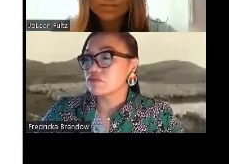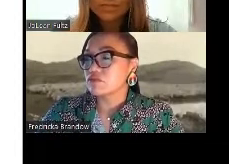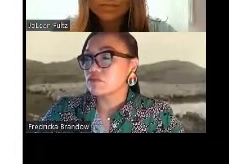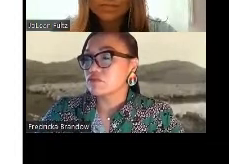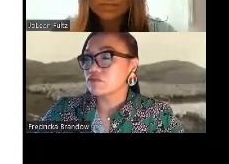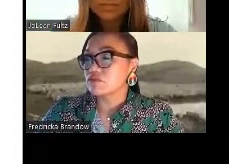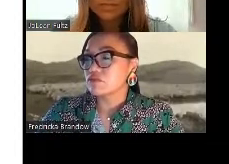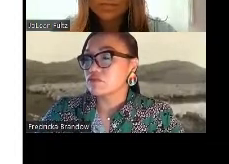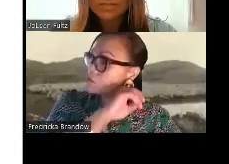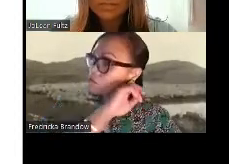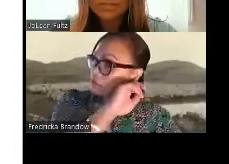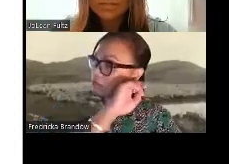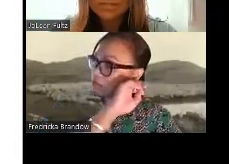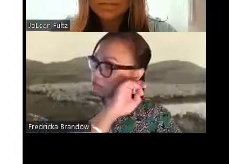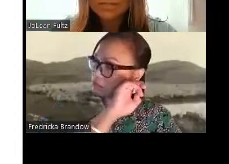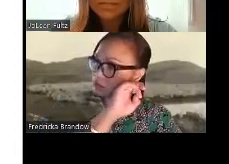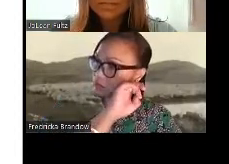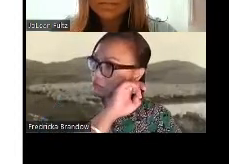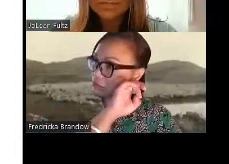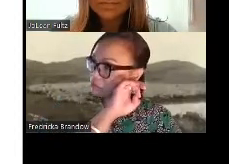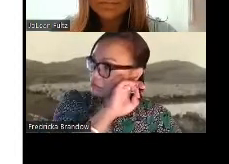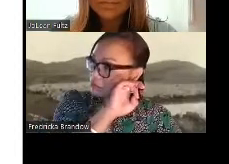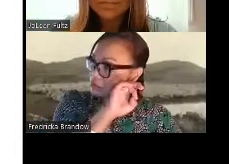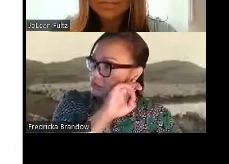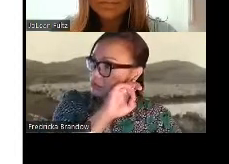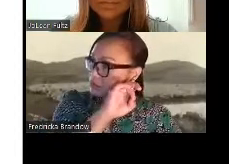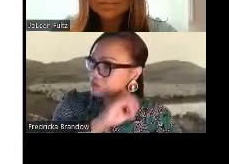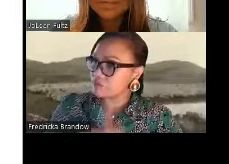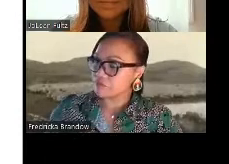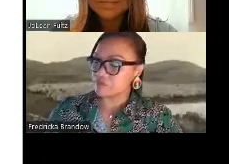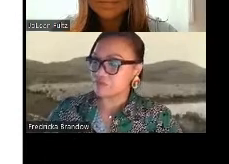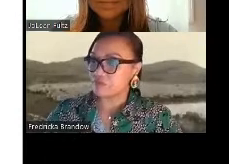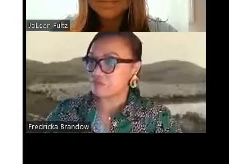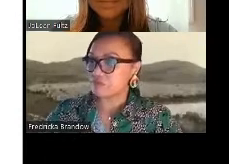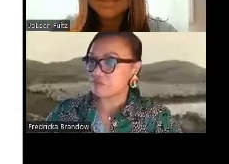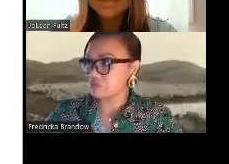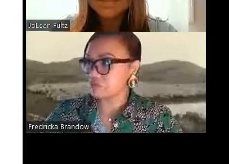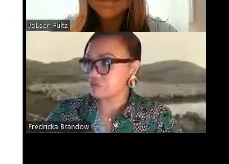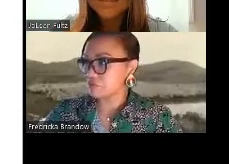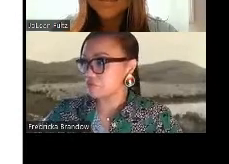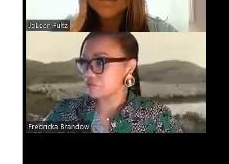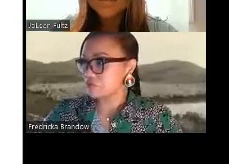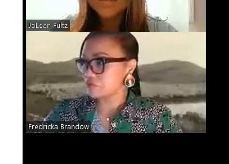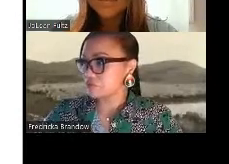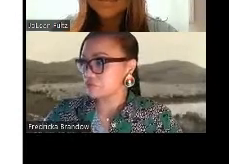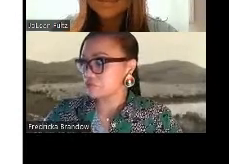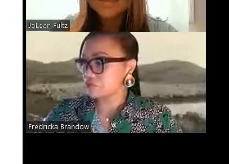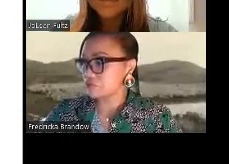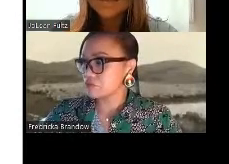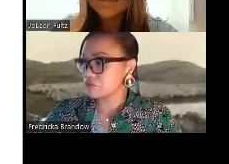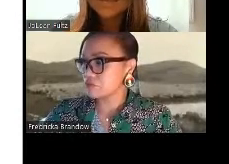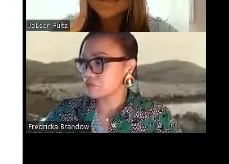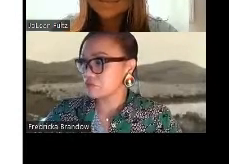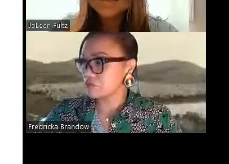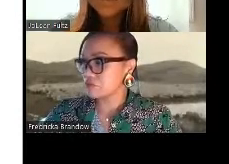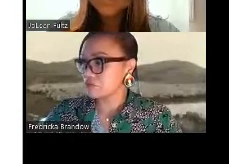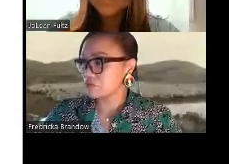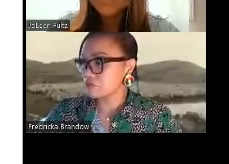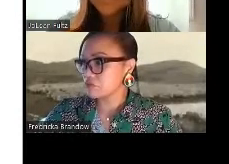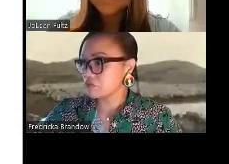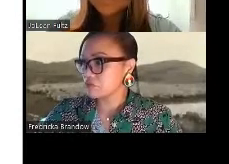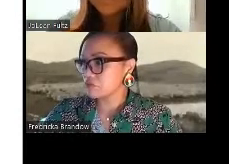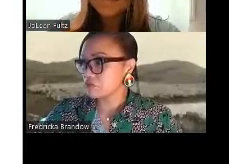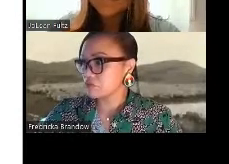But please, everyone, join me in thanking you both for, especially as students and mothers who have